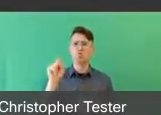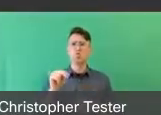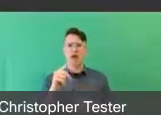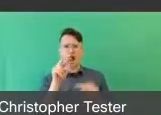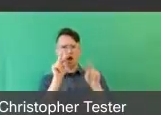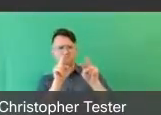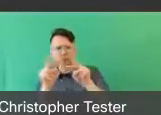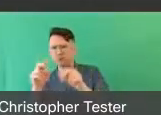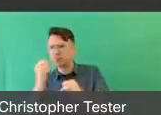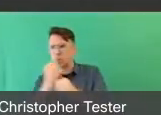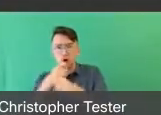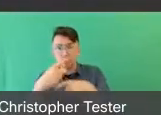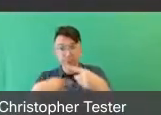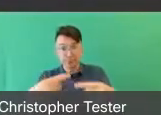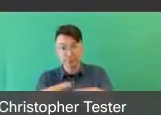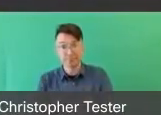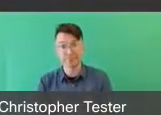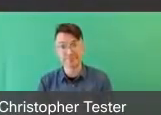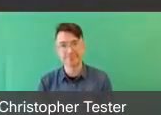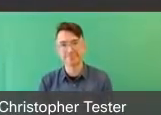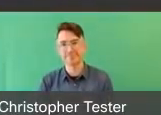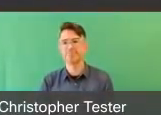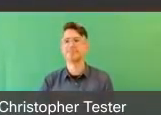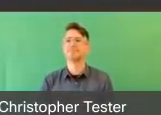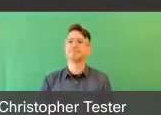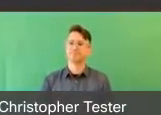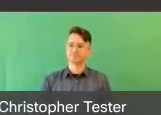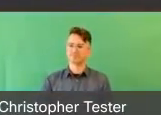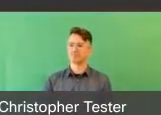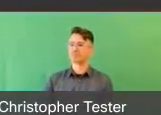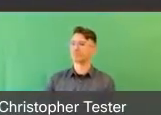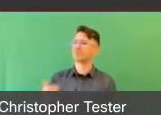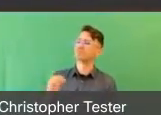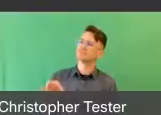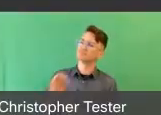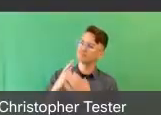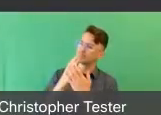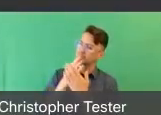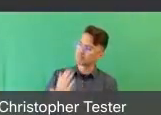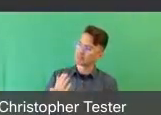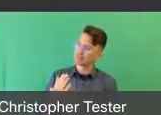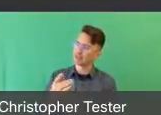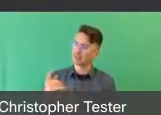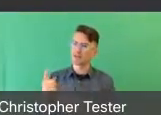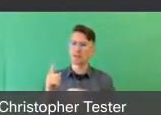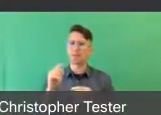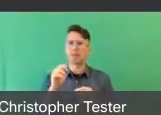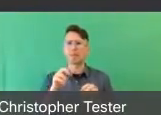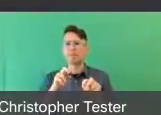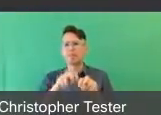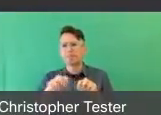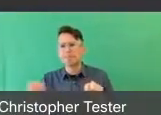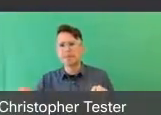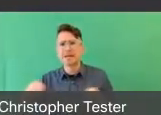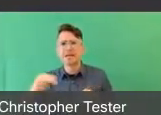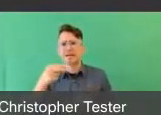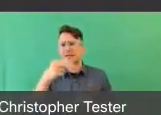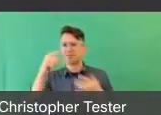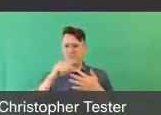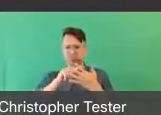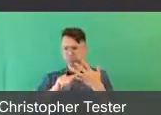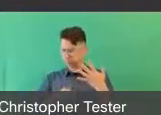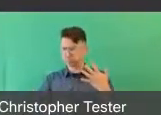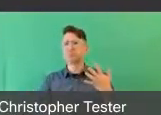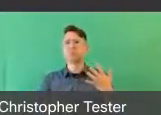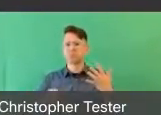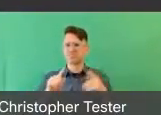And thank you once again to all our amazing participants today, Lucy, Magianta, Zyukun, Justin, Grace, Ali, Renata, Victor.